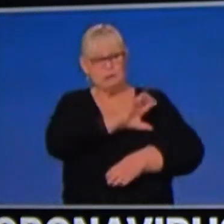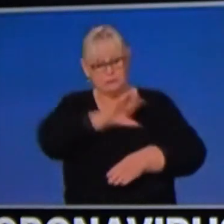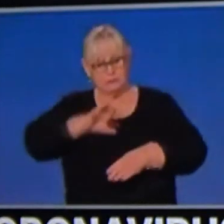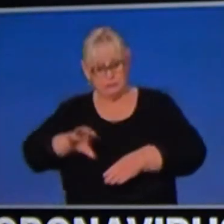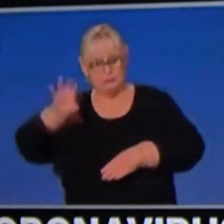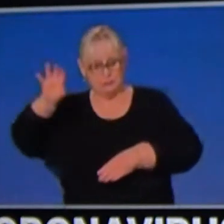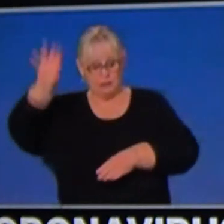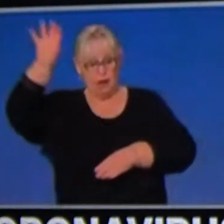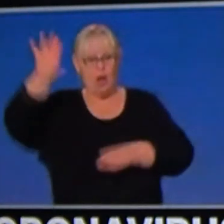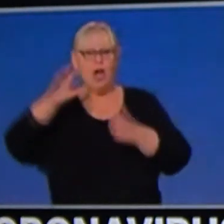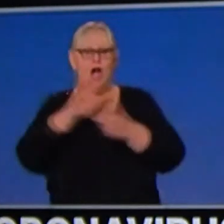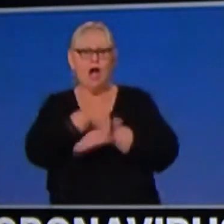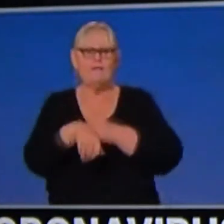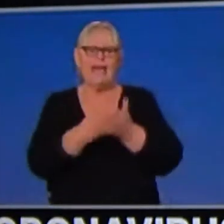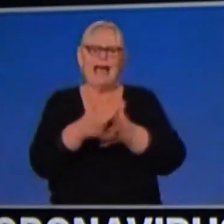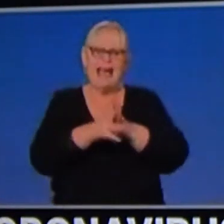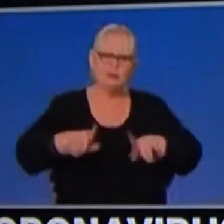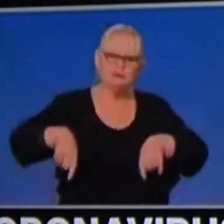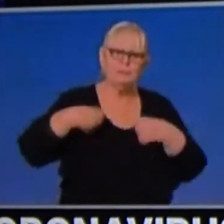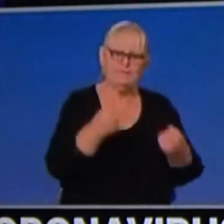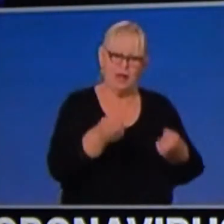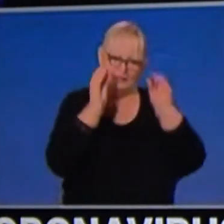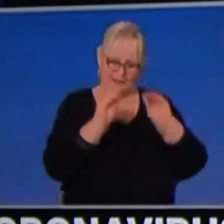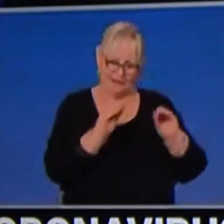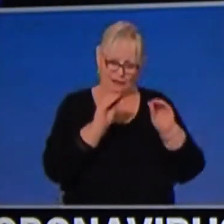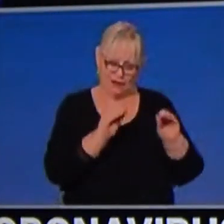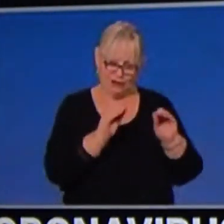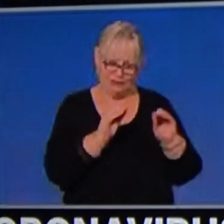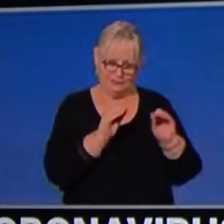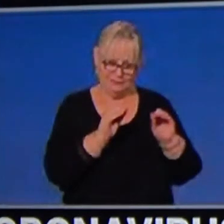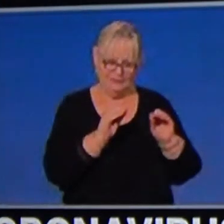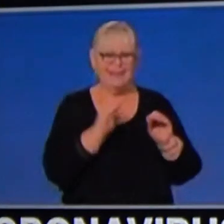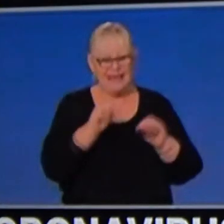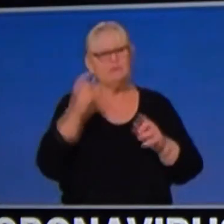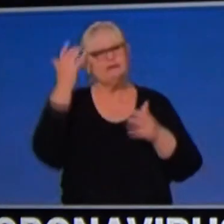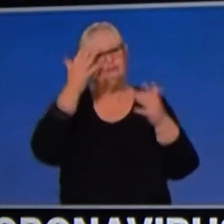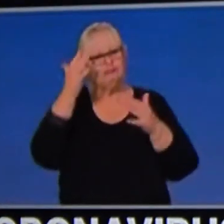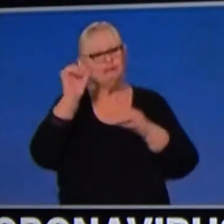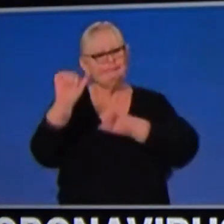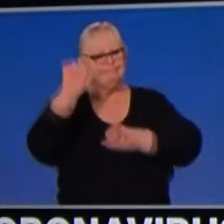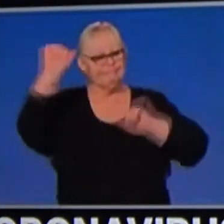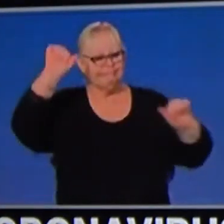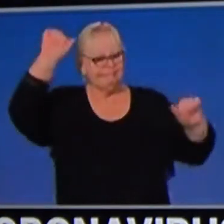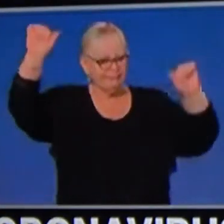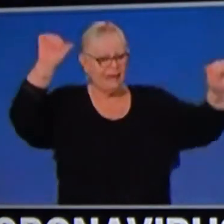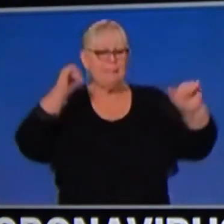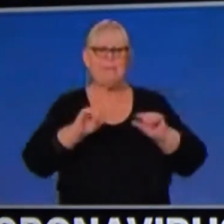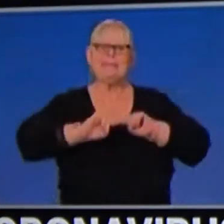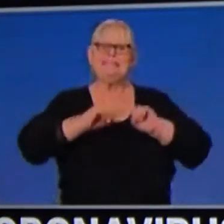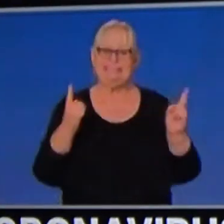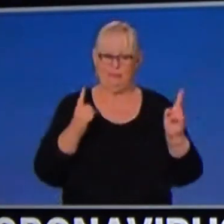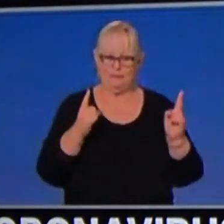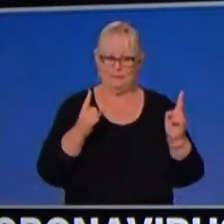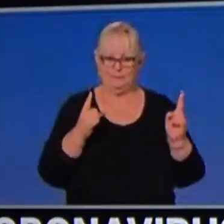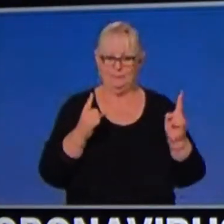the delivery of education which they have had to take into account, which means that they will be operating on slightly different bases, but I